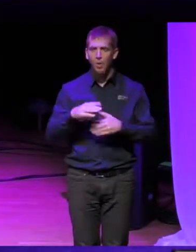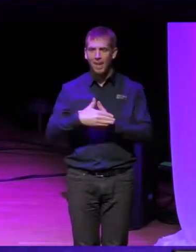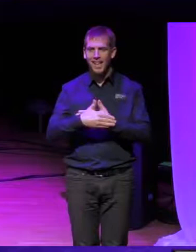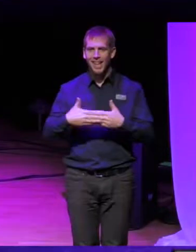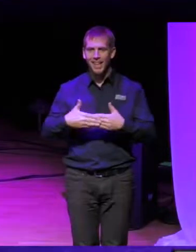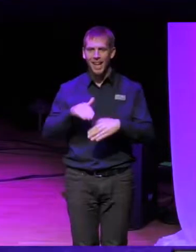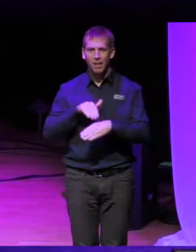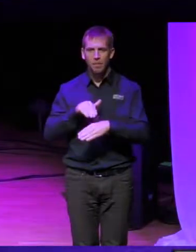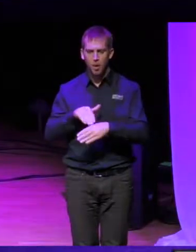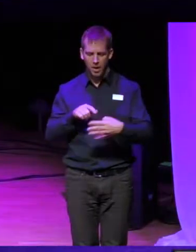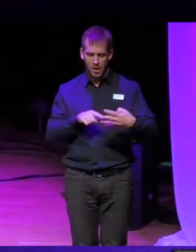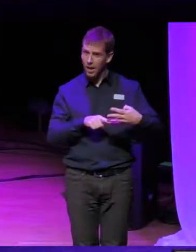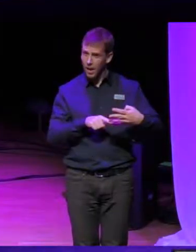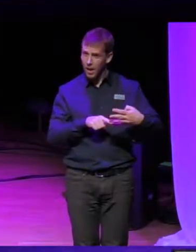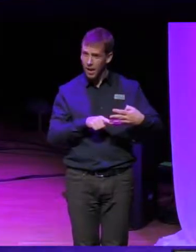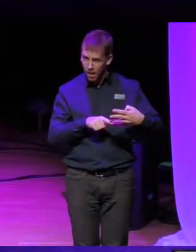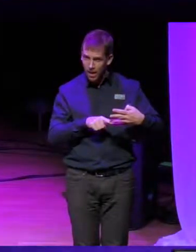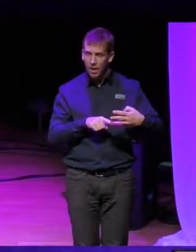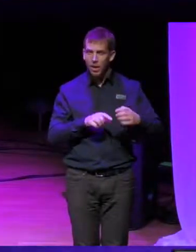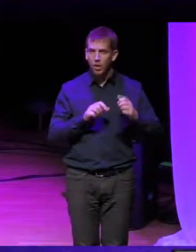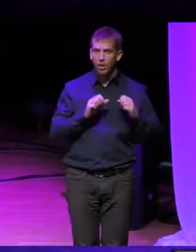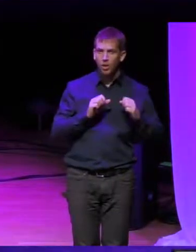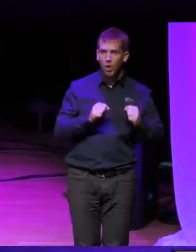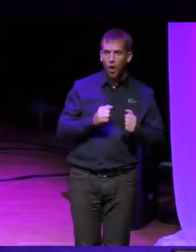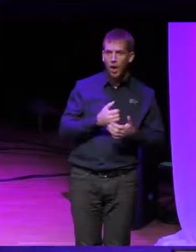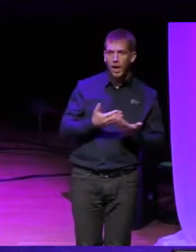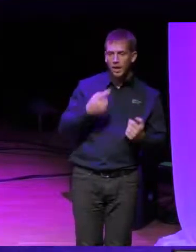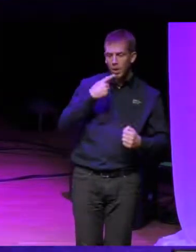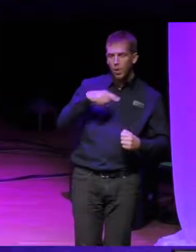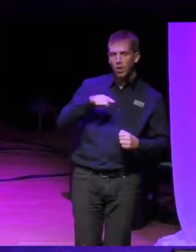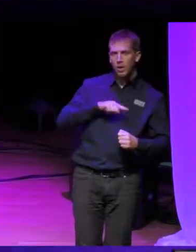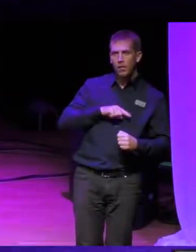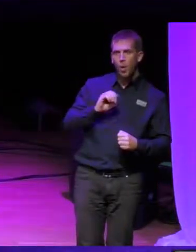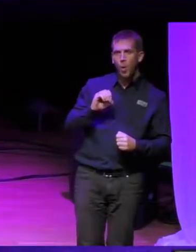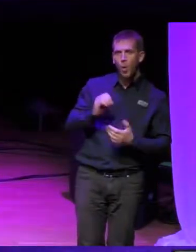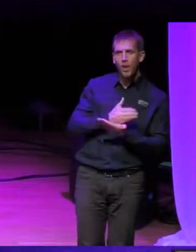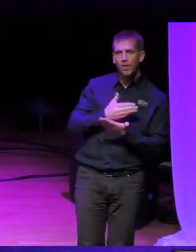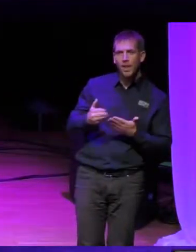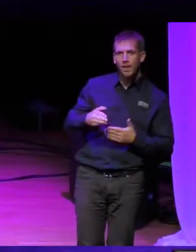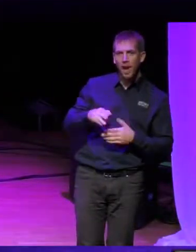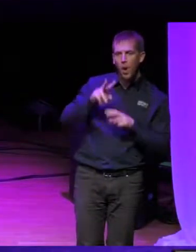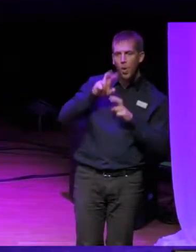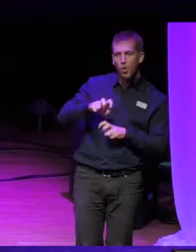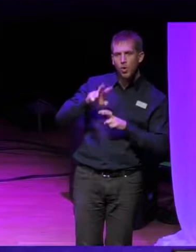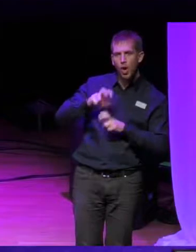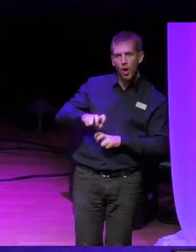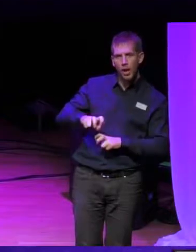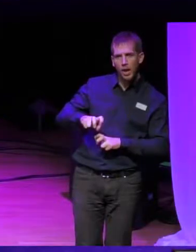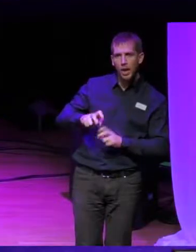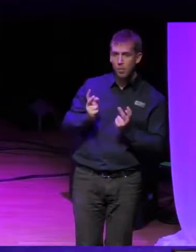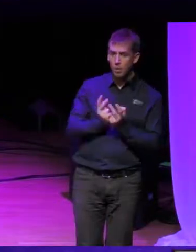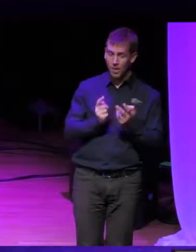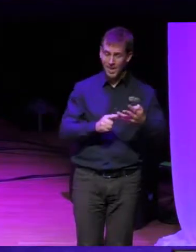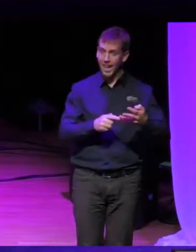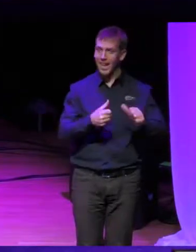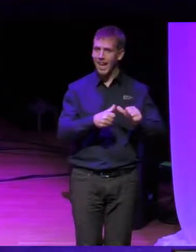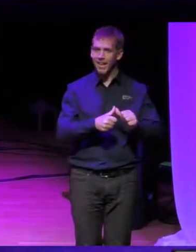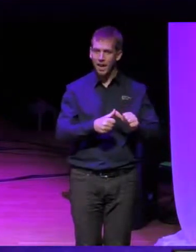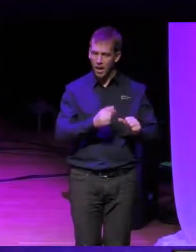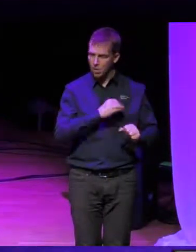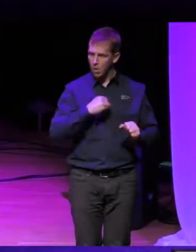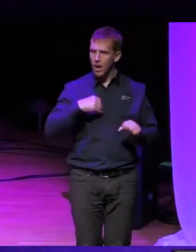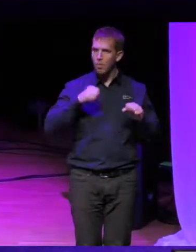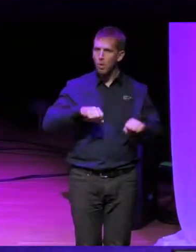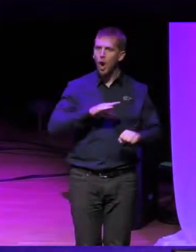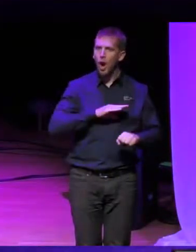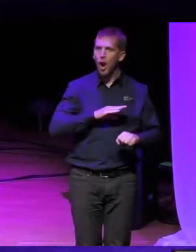of being free of unreasonable searches and seizures. It's the guarantee that the government must get a warrant in